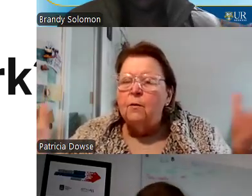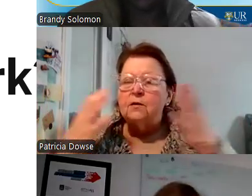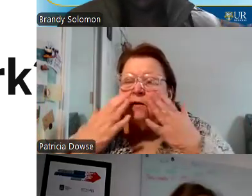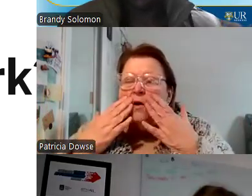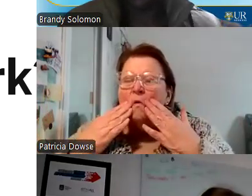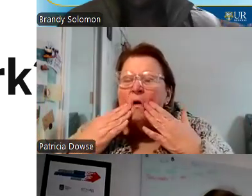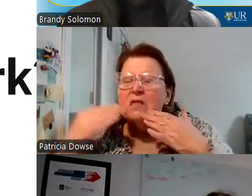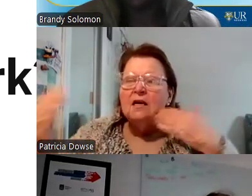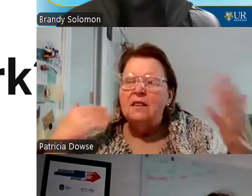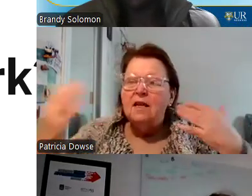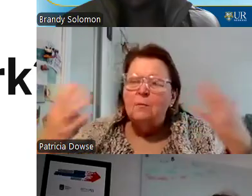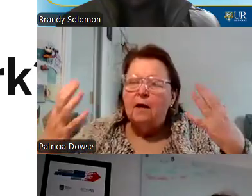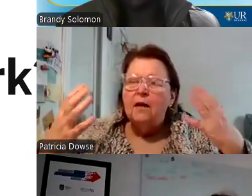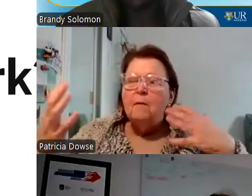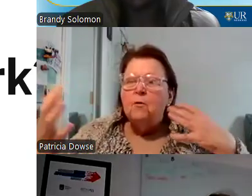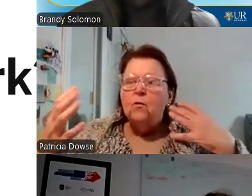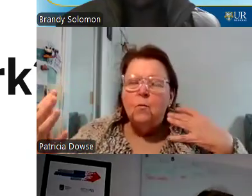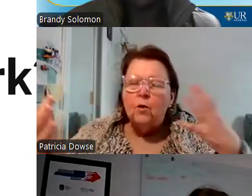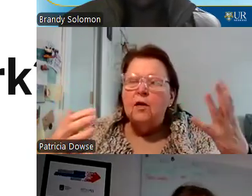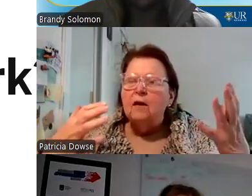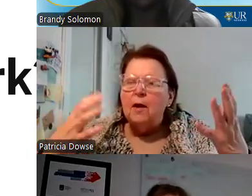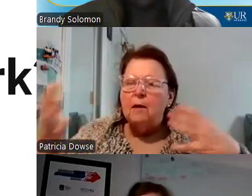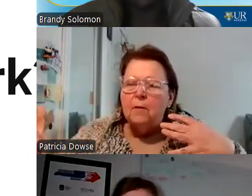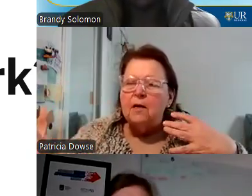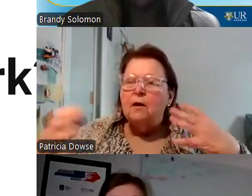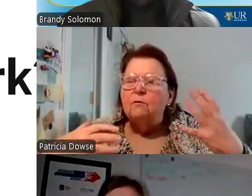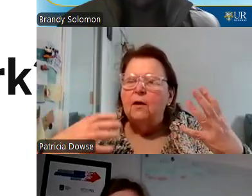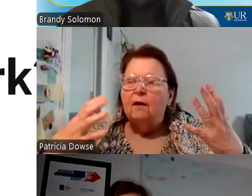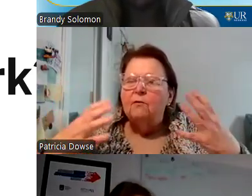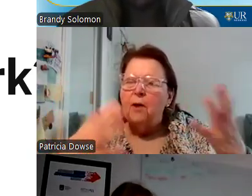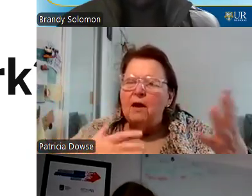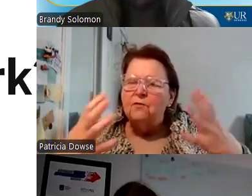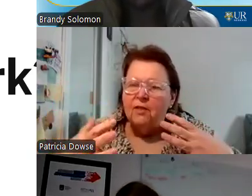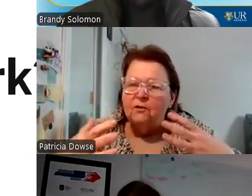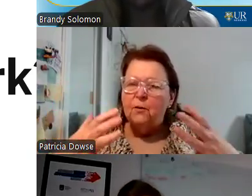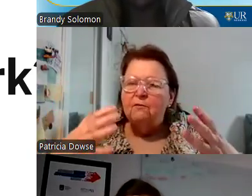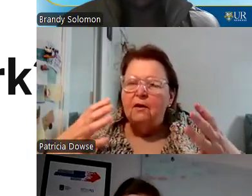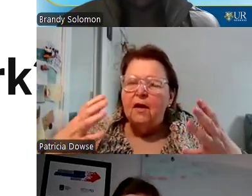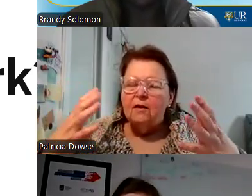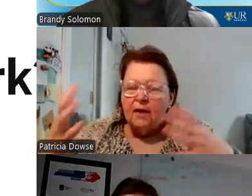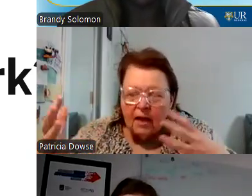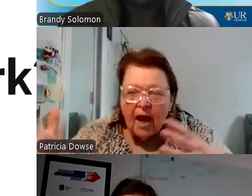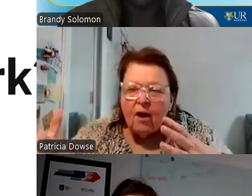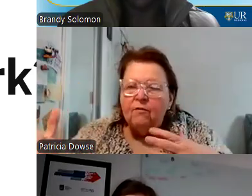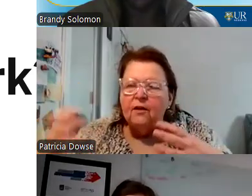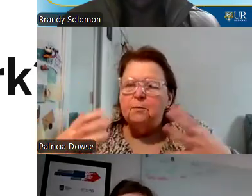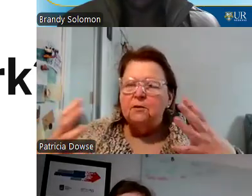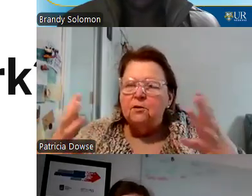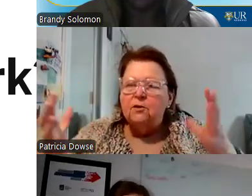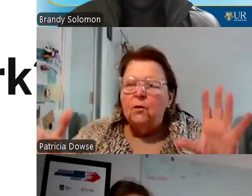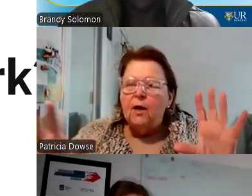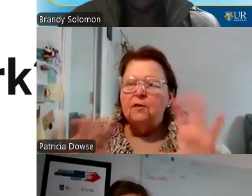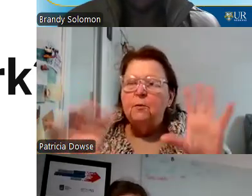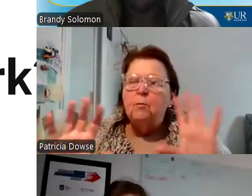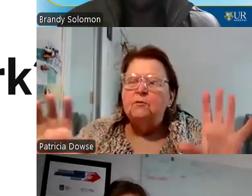right? We always tend to think about working and making money because we have to pay for things, we have to take care of things, but